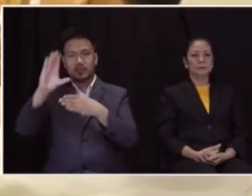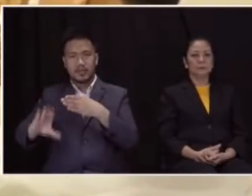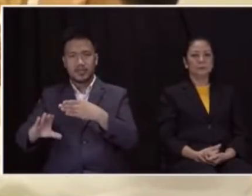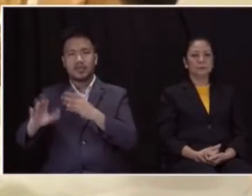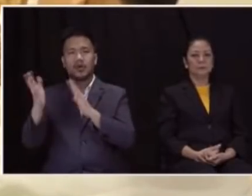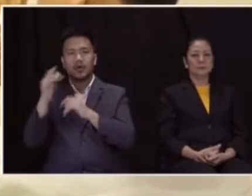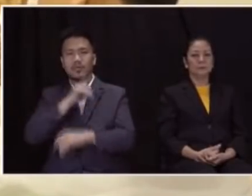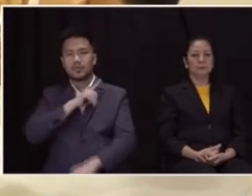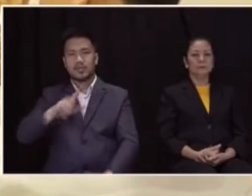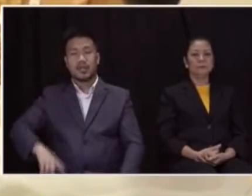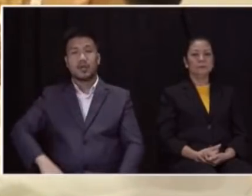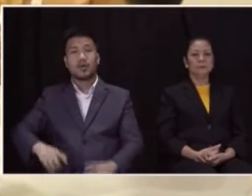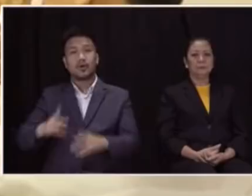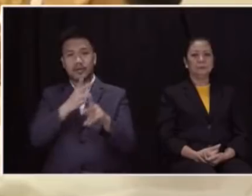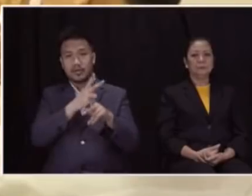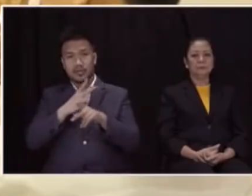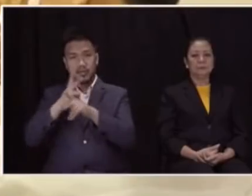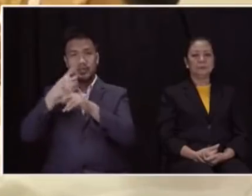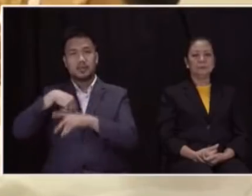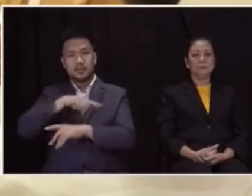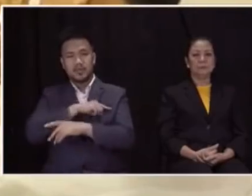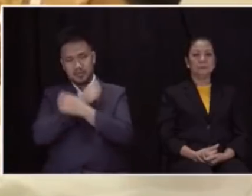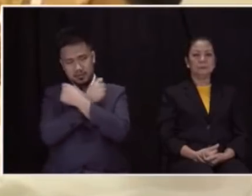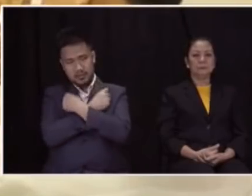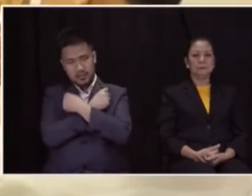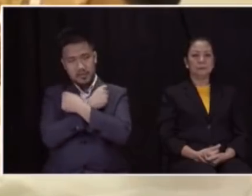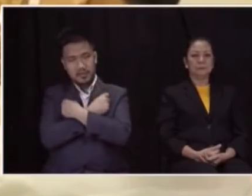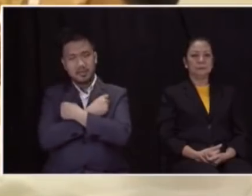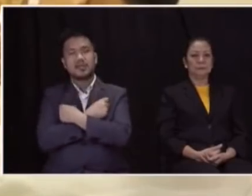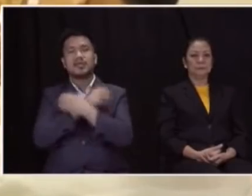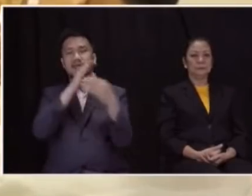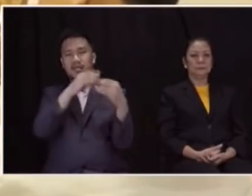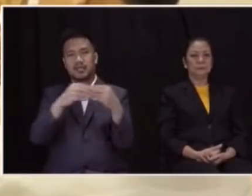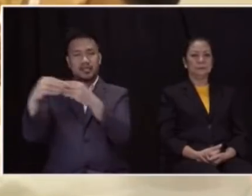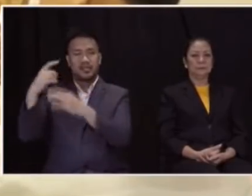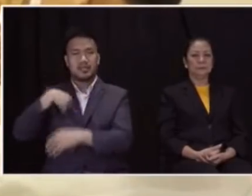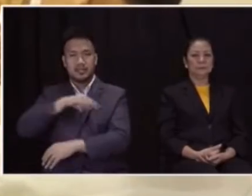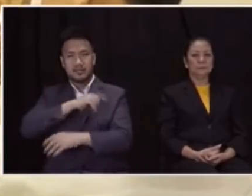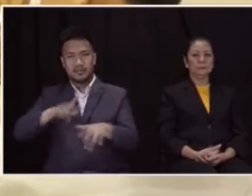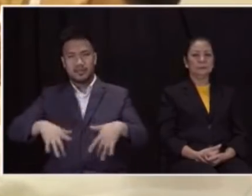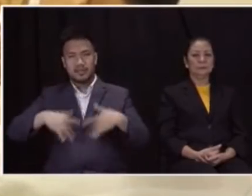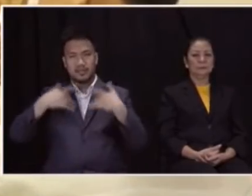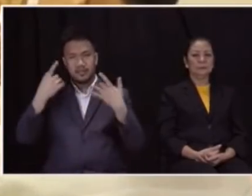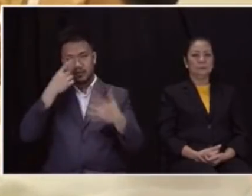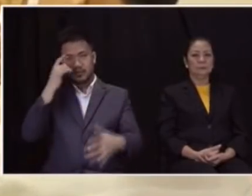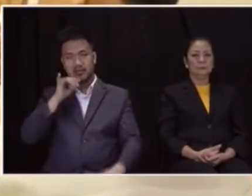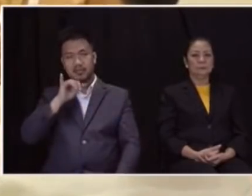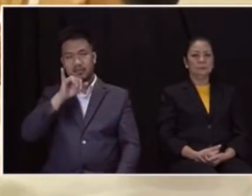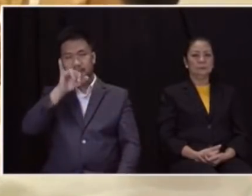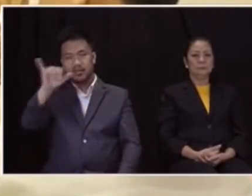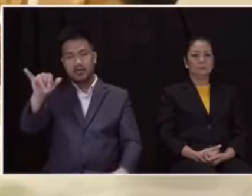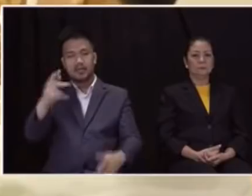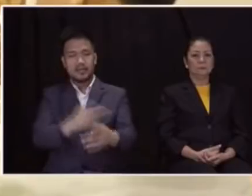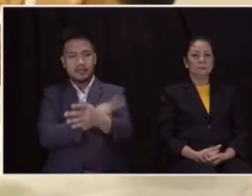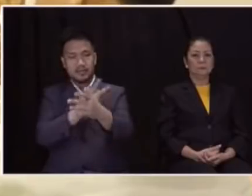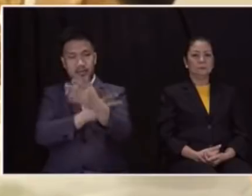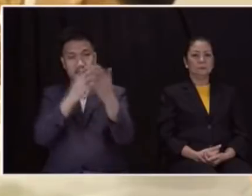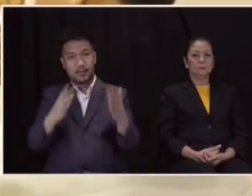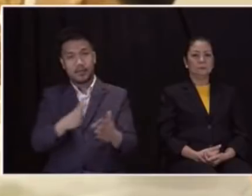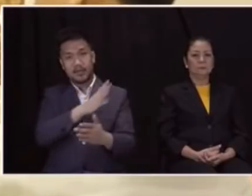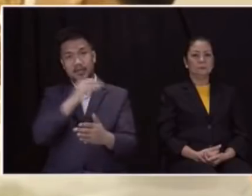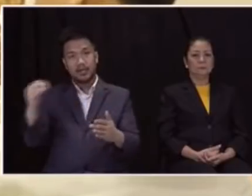May the Lord keep us all in His charity and lead all of us, shepherds and flock,